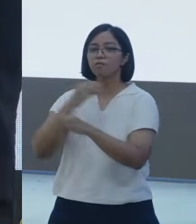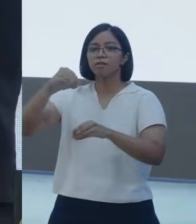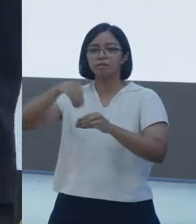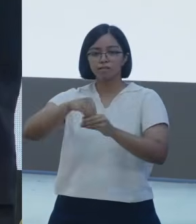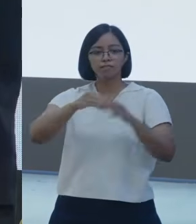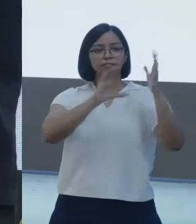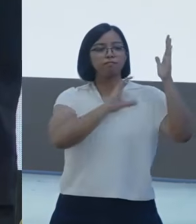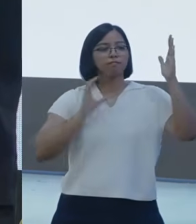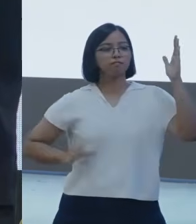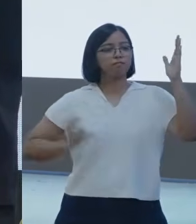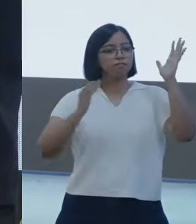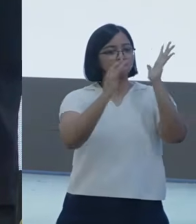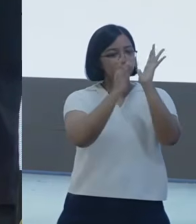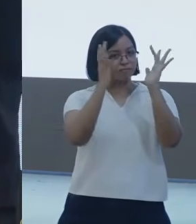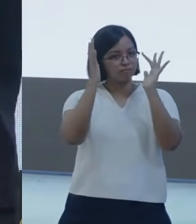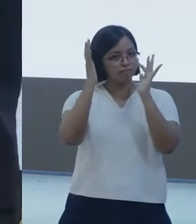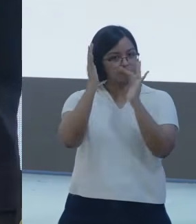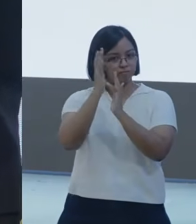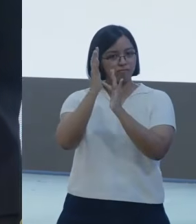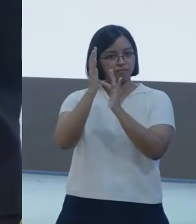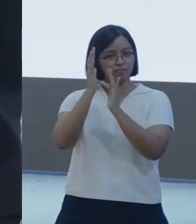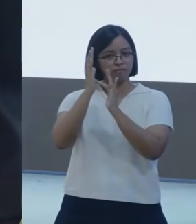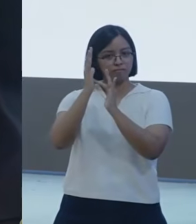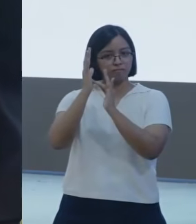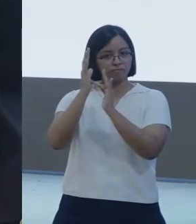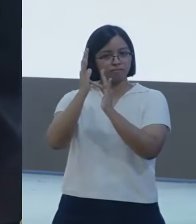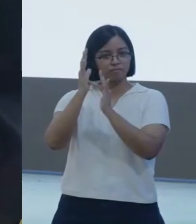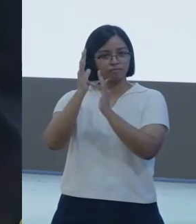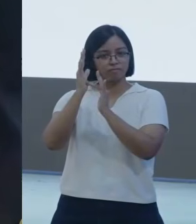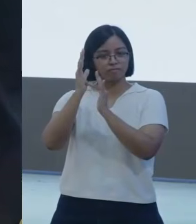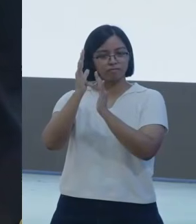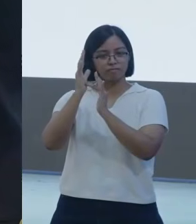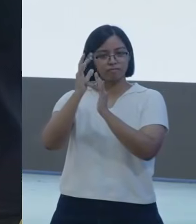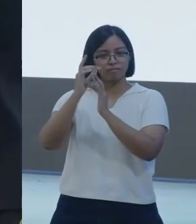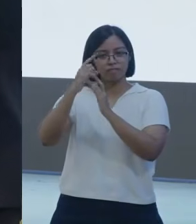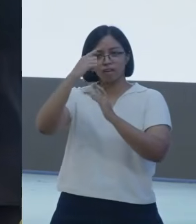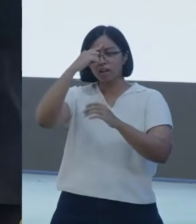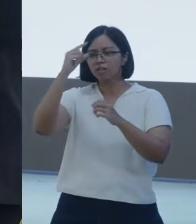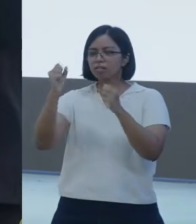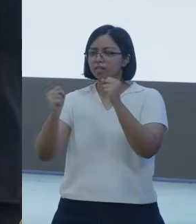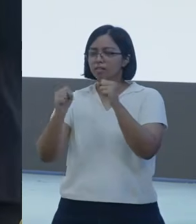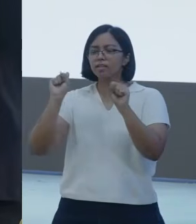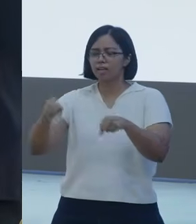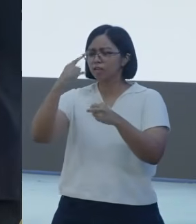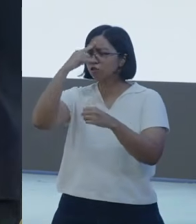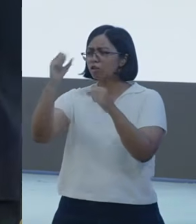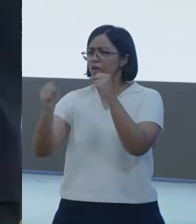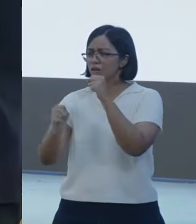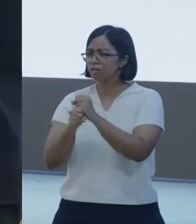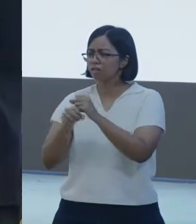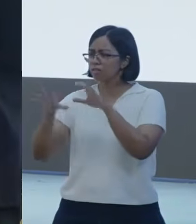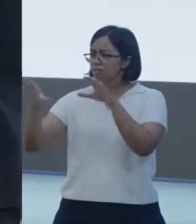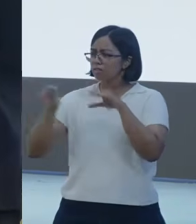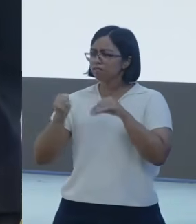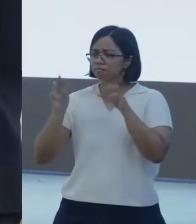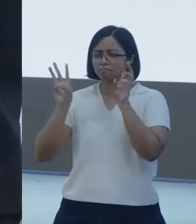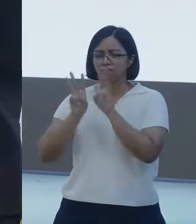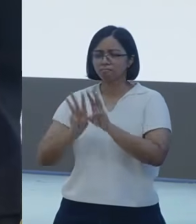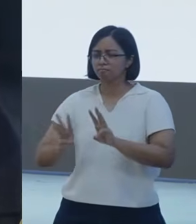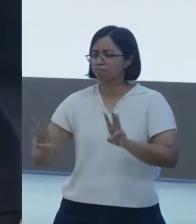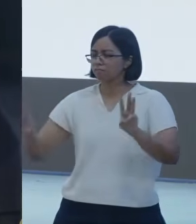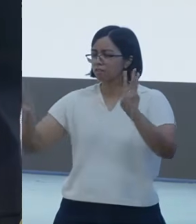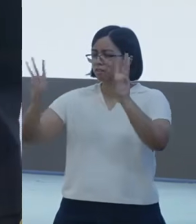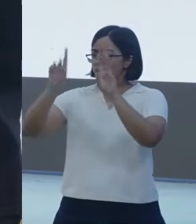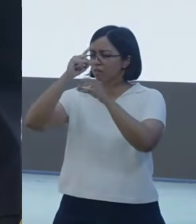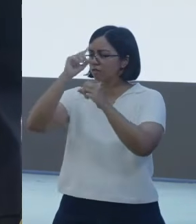Jesus. The saying is trustworthy and deserving of full acceptance. Ito ang doktrina na kanyang